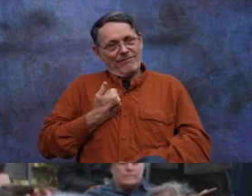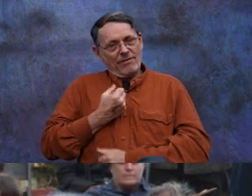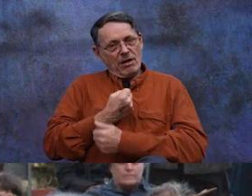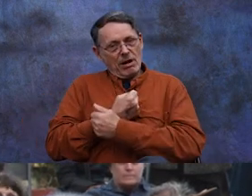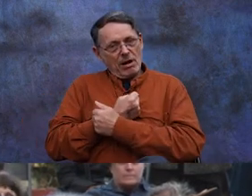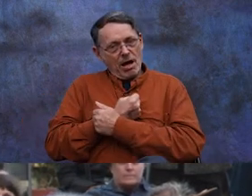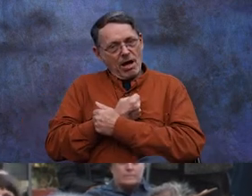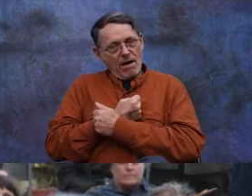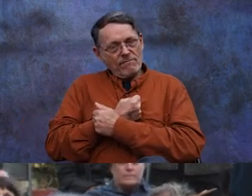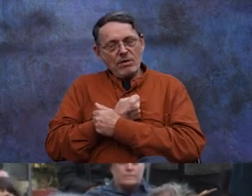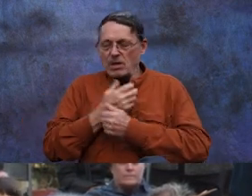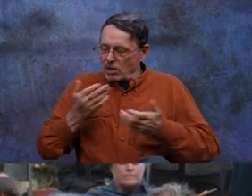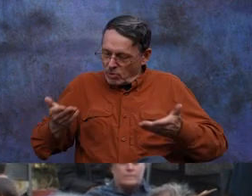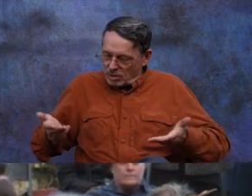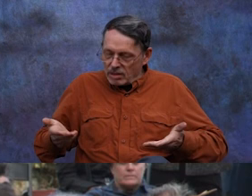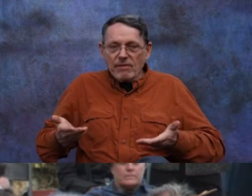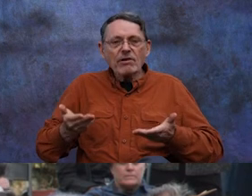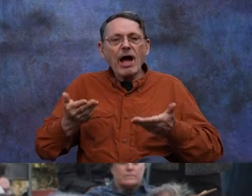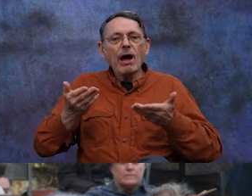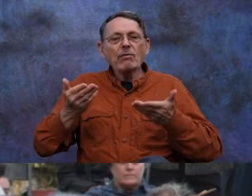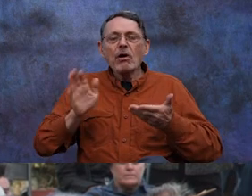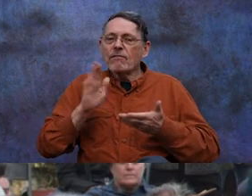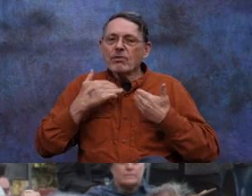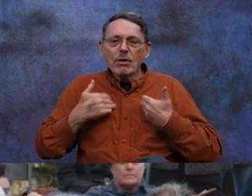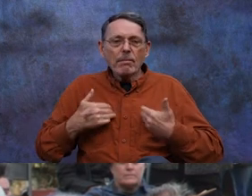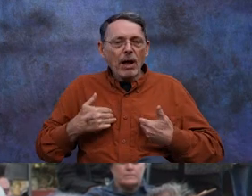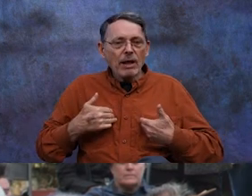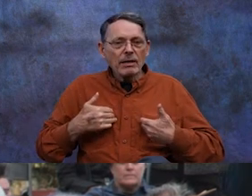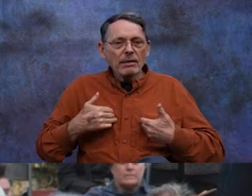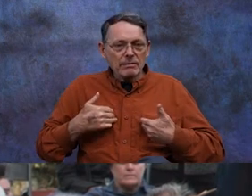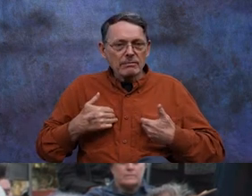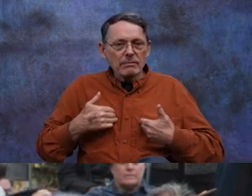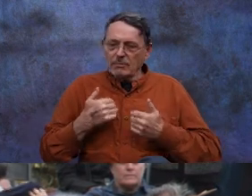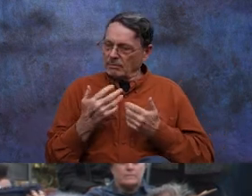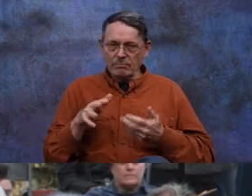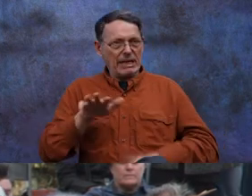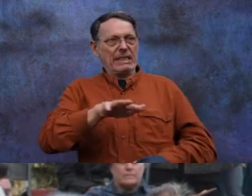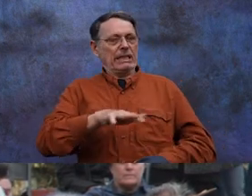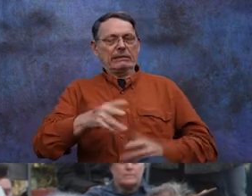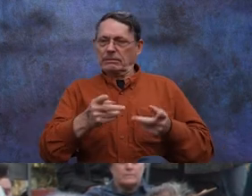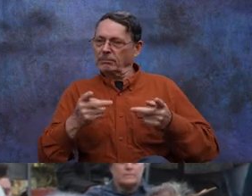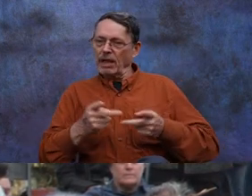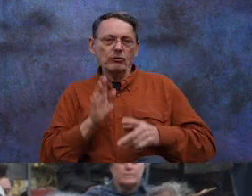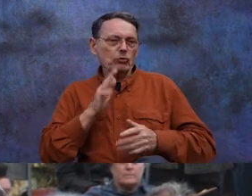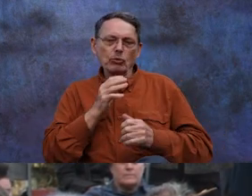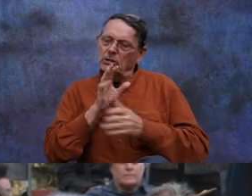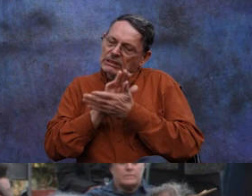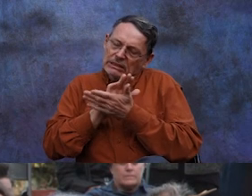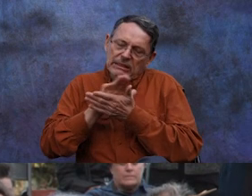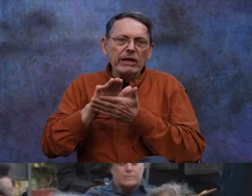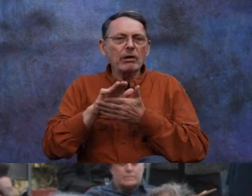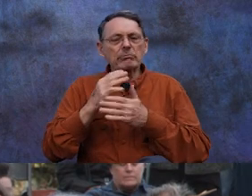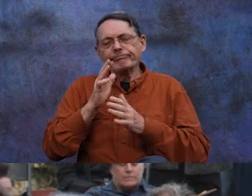gonna lift you out of your body that is safe and sound in this space, being held by these sacred ancestors, being held by